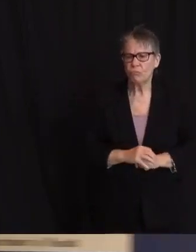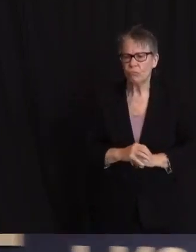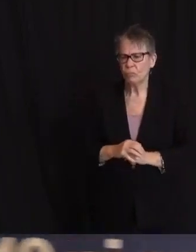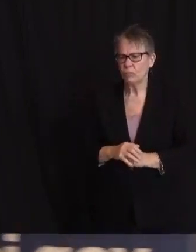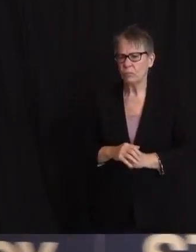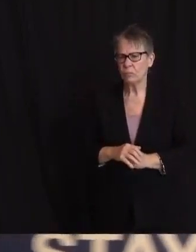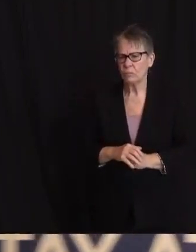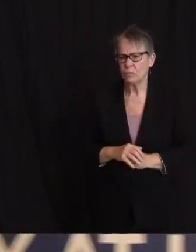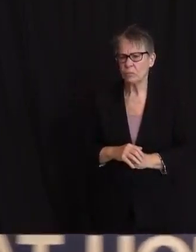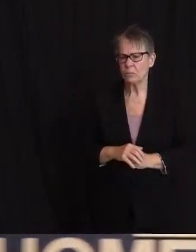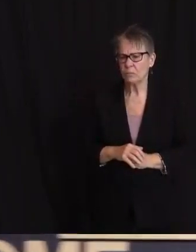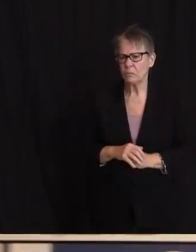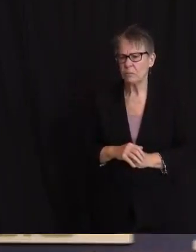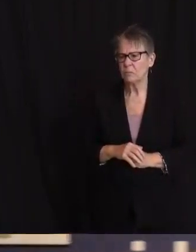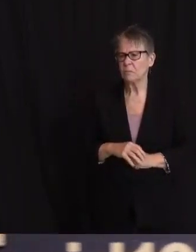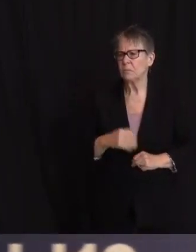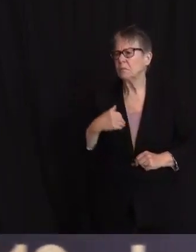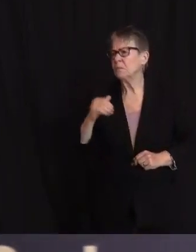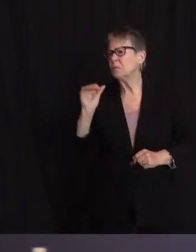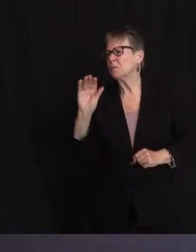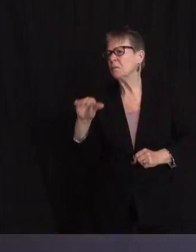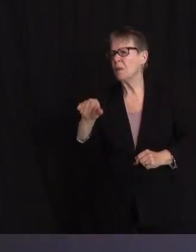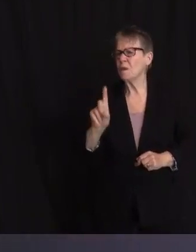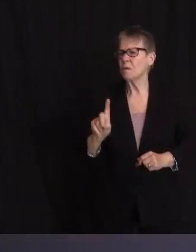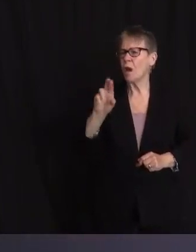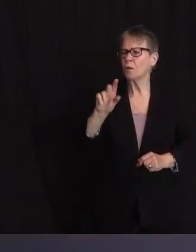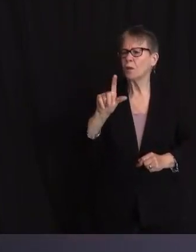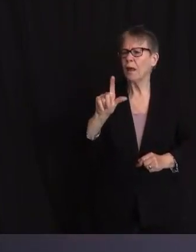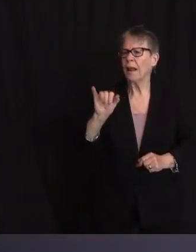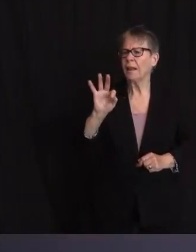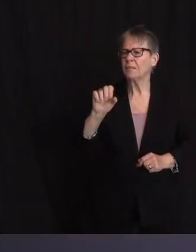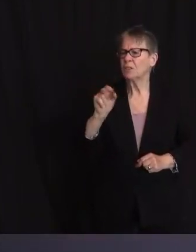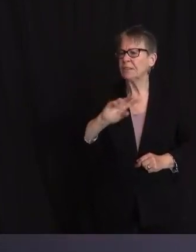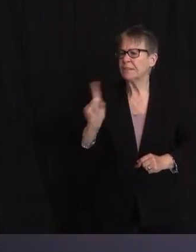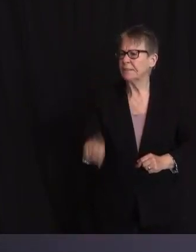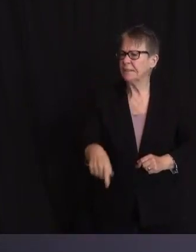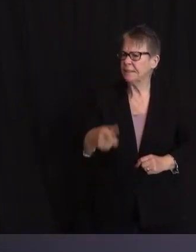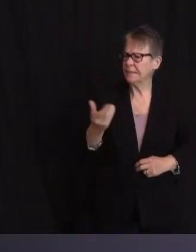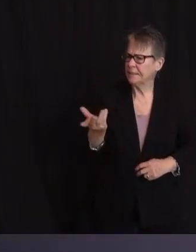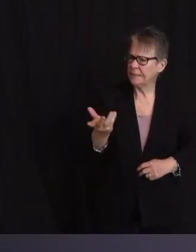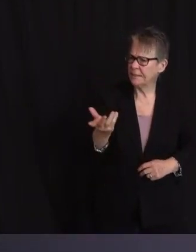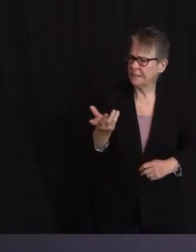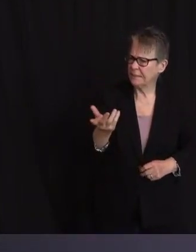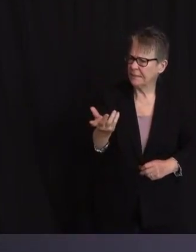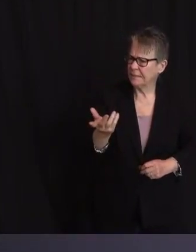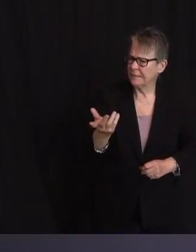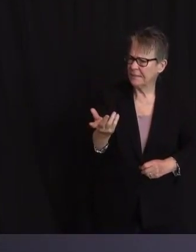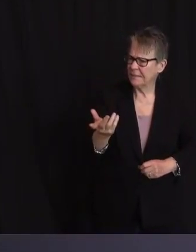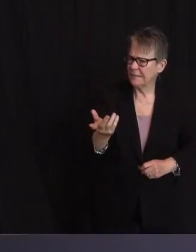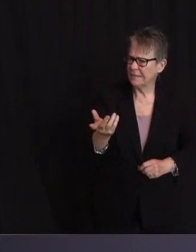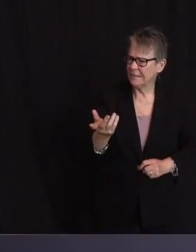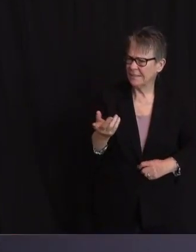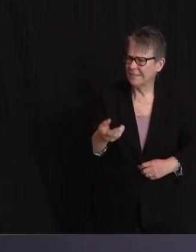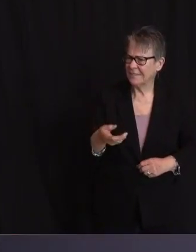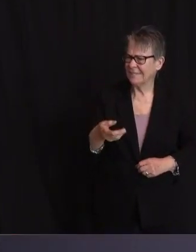I stayed at a Holiday Inn Express last night, as the ad used to say. I'm calling Sam and Andy Sam, so Andy, sorry about that.